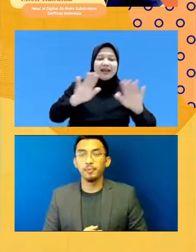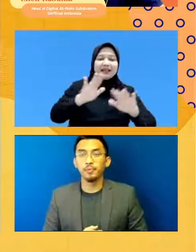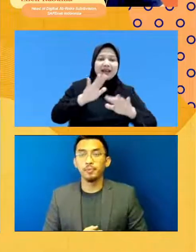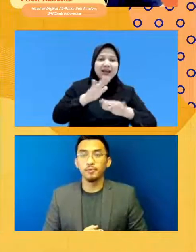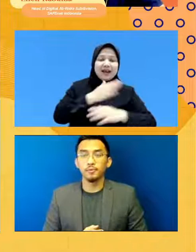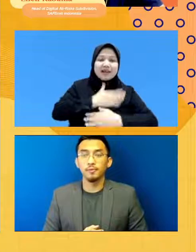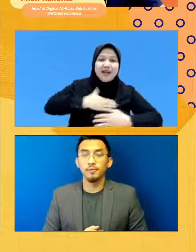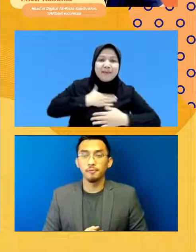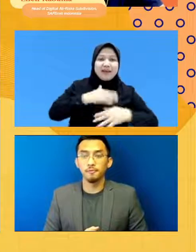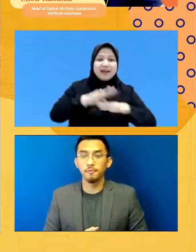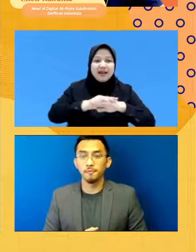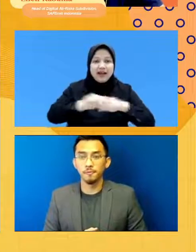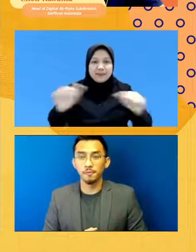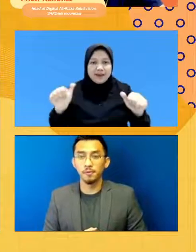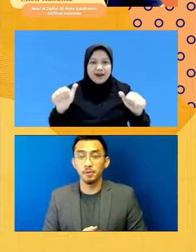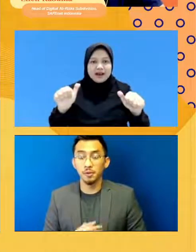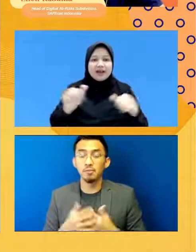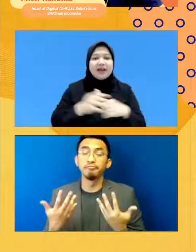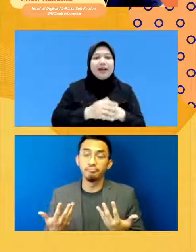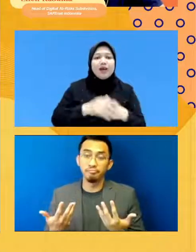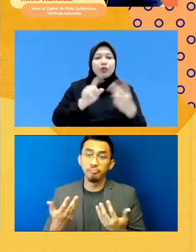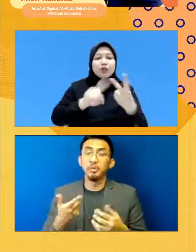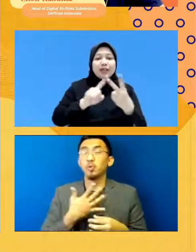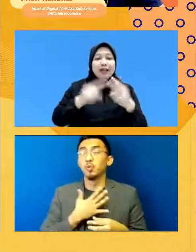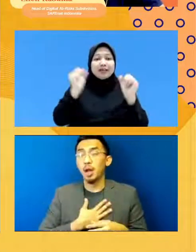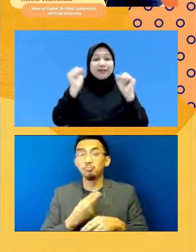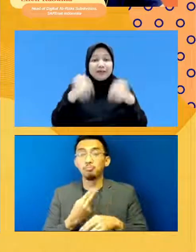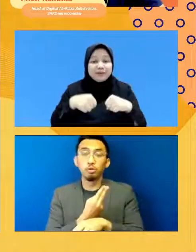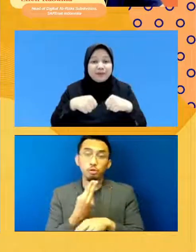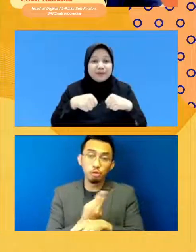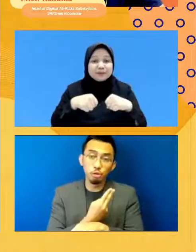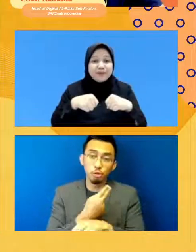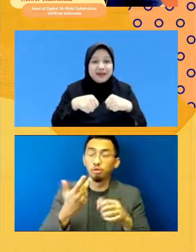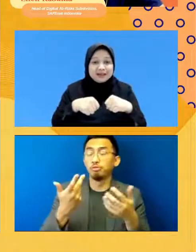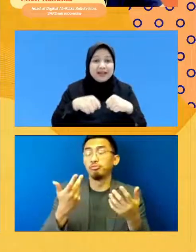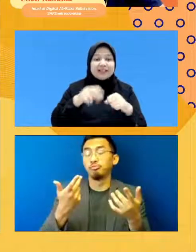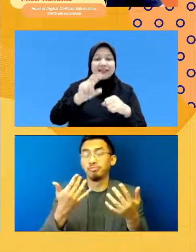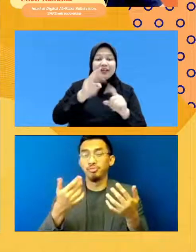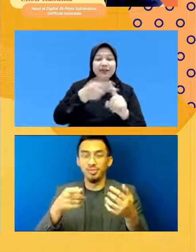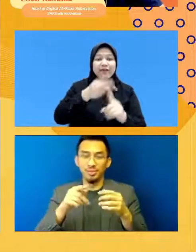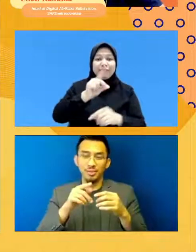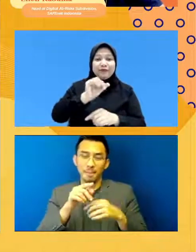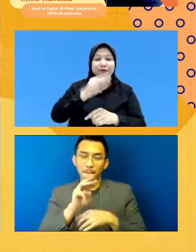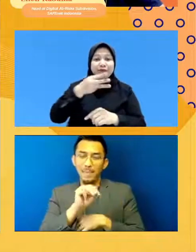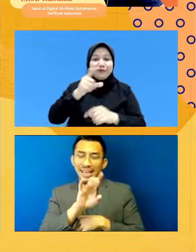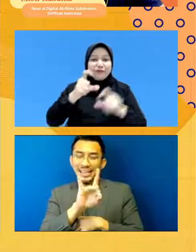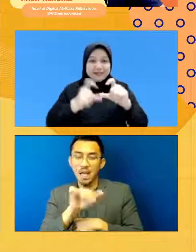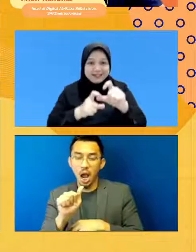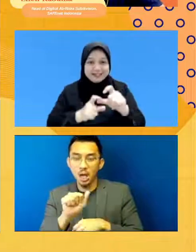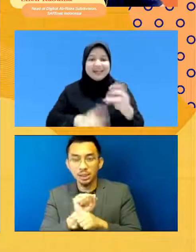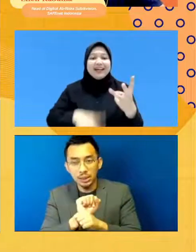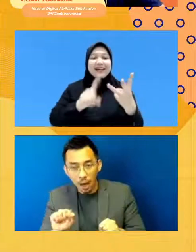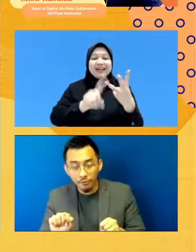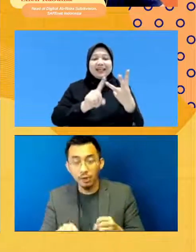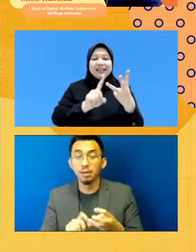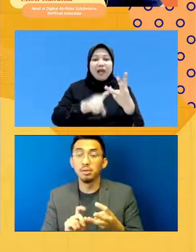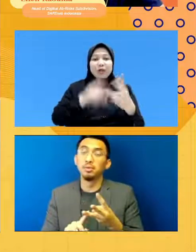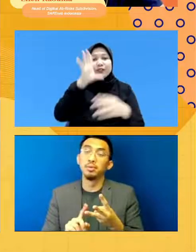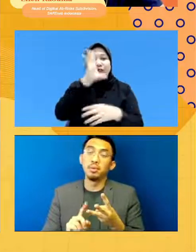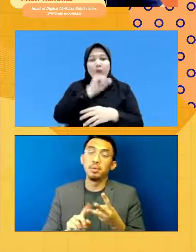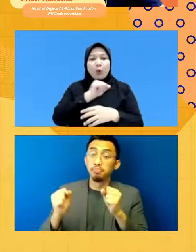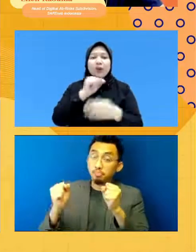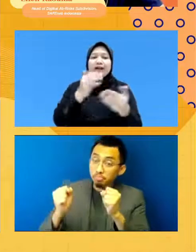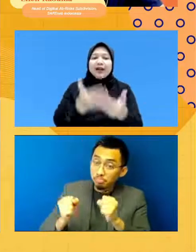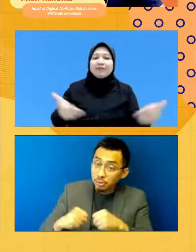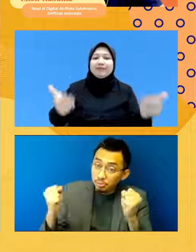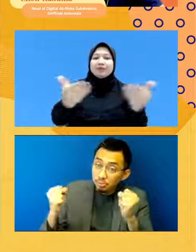freely given, responsible, informed, enthusiastic, specific principles. And we need to understand how digital ecosystem works, right? How